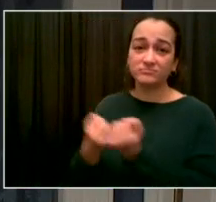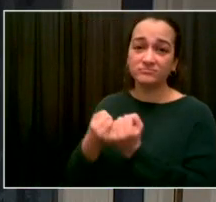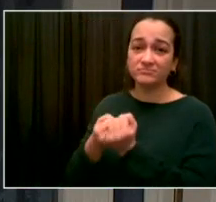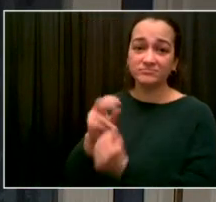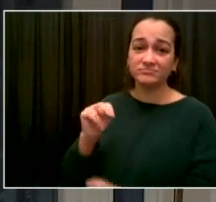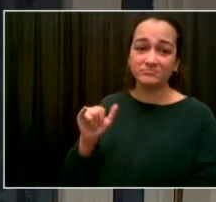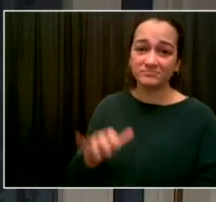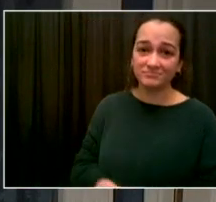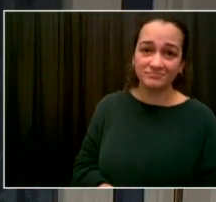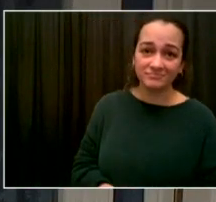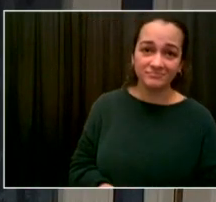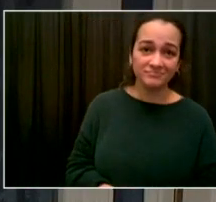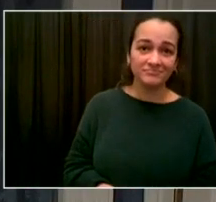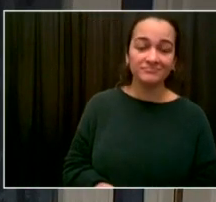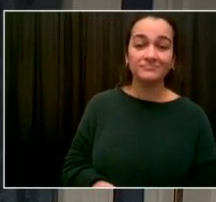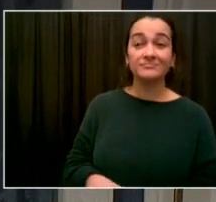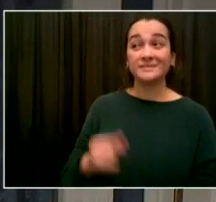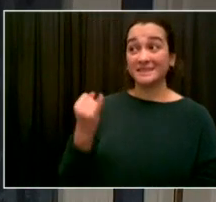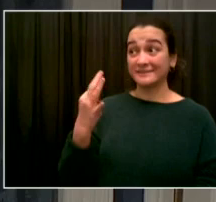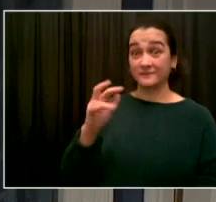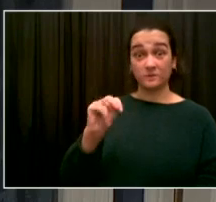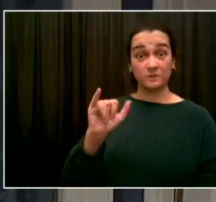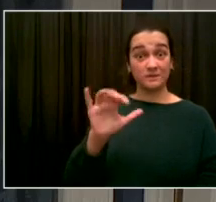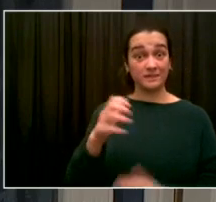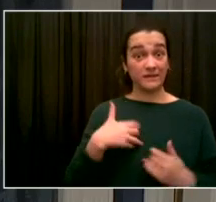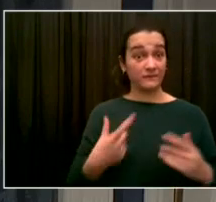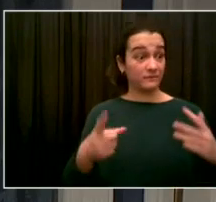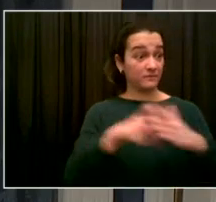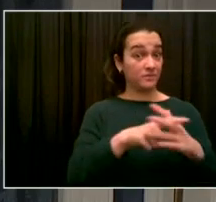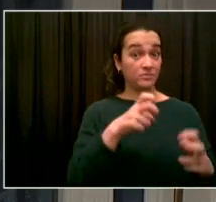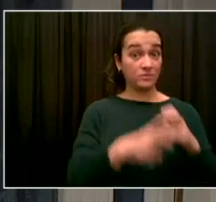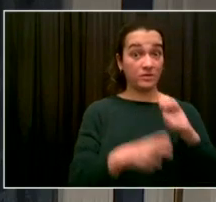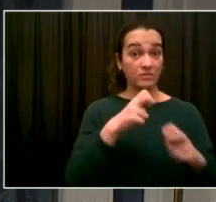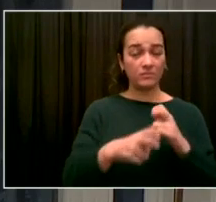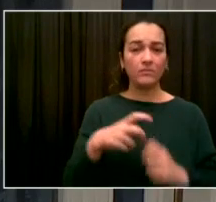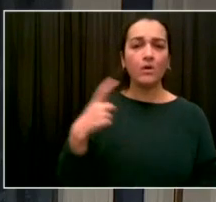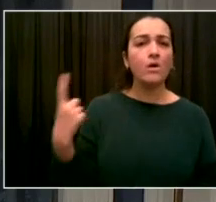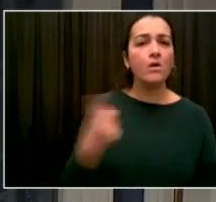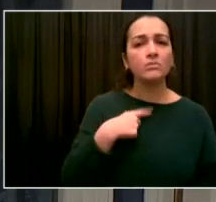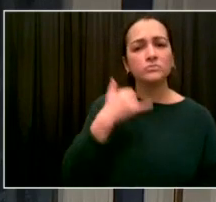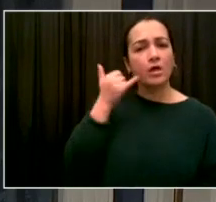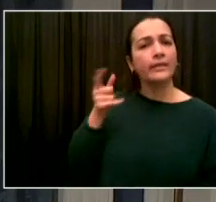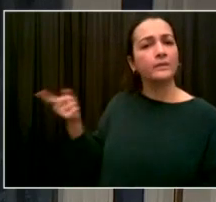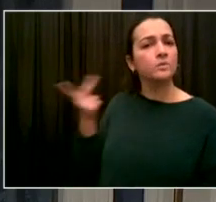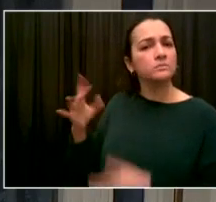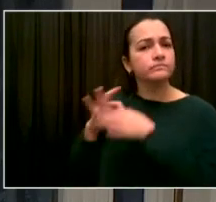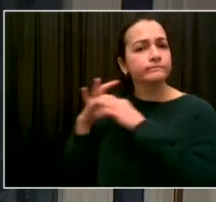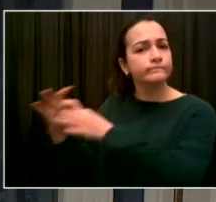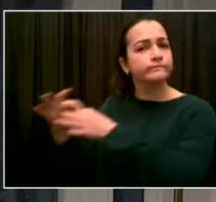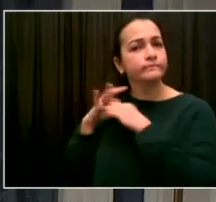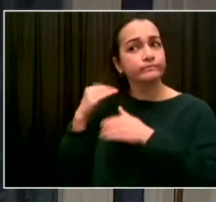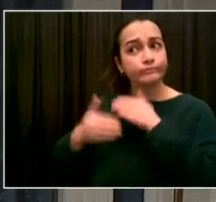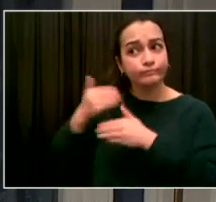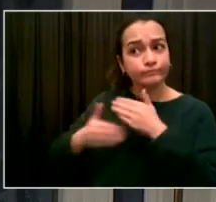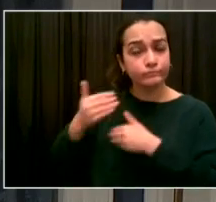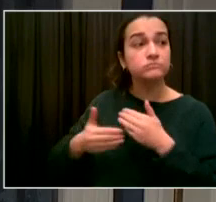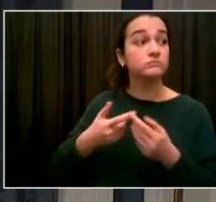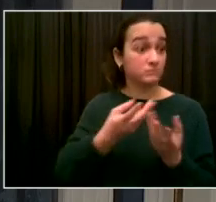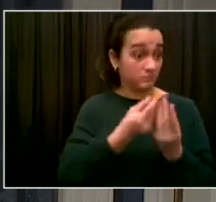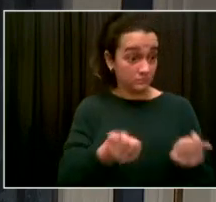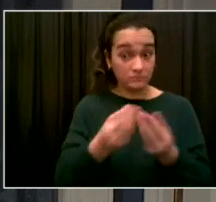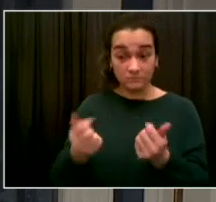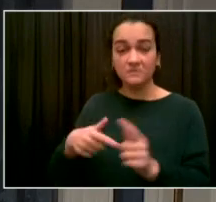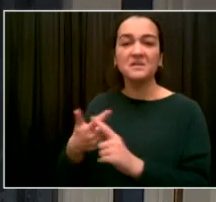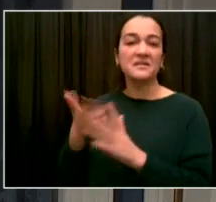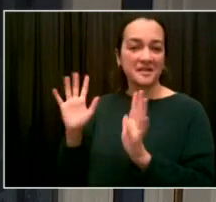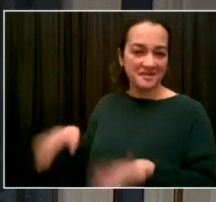for everyday New Yorkers too, to look and always hear you at the front fighting for us, getting things done. Well, thank you. And Senator, I'm